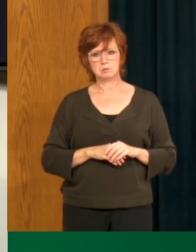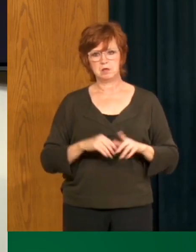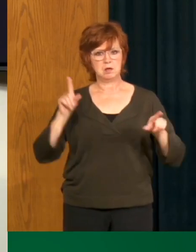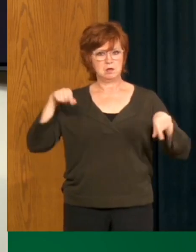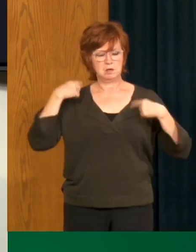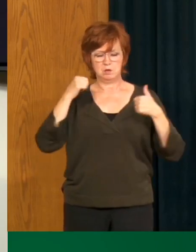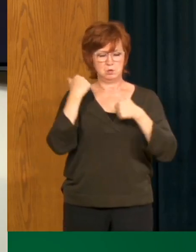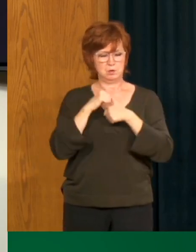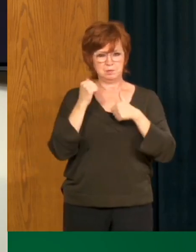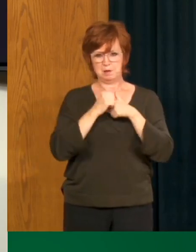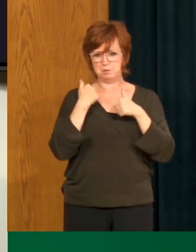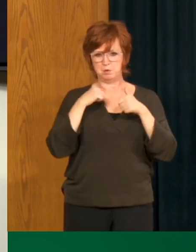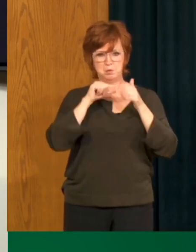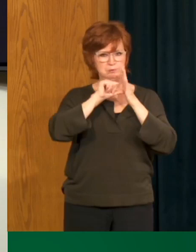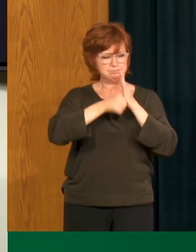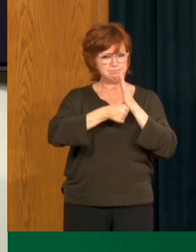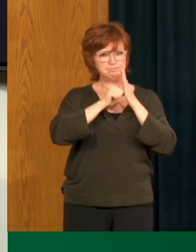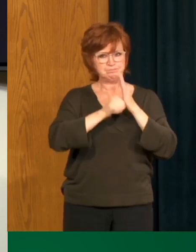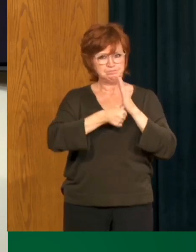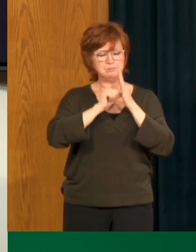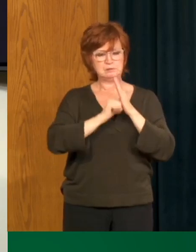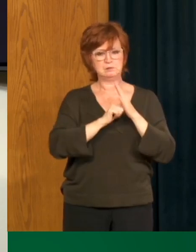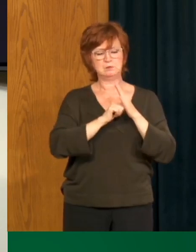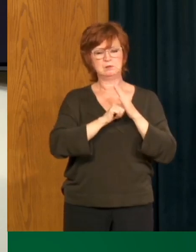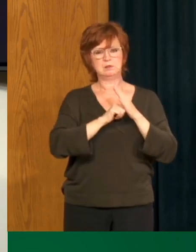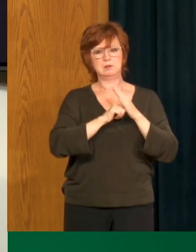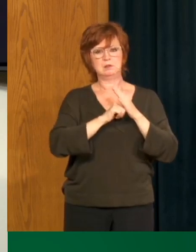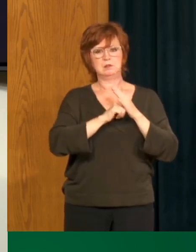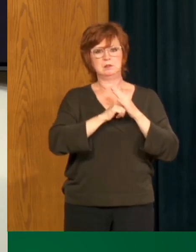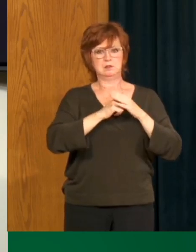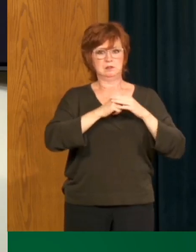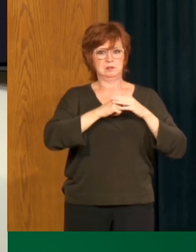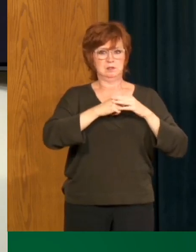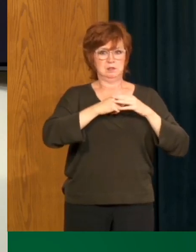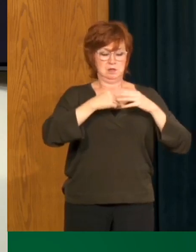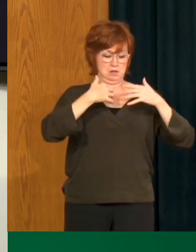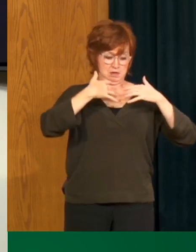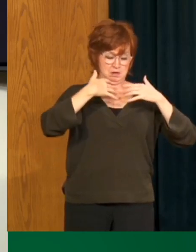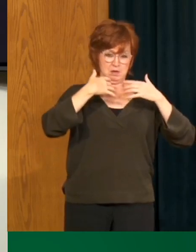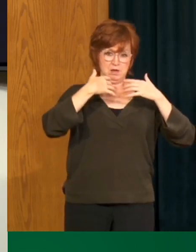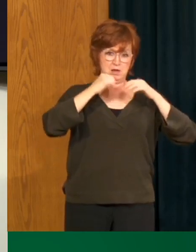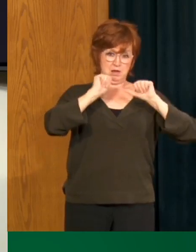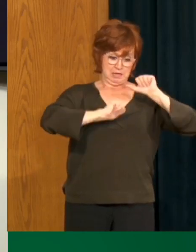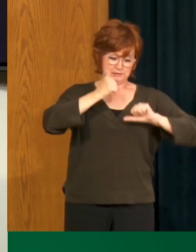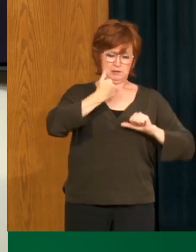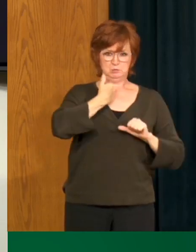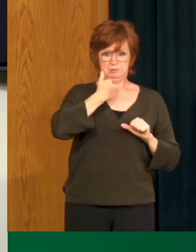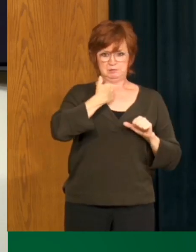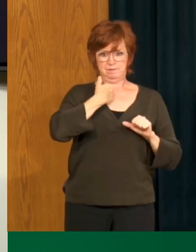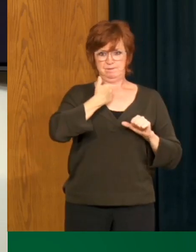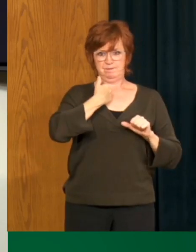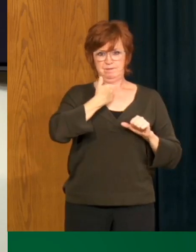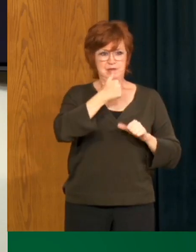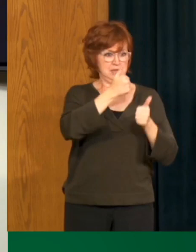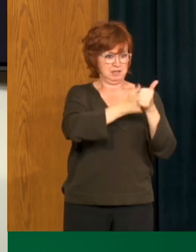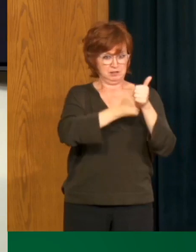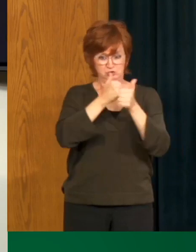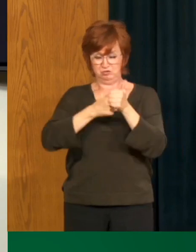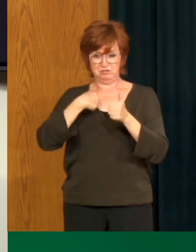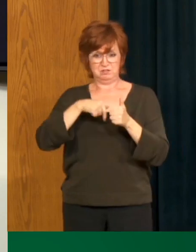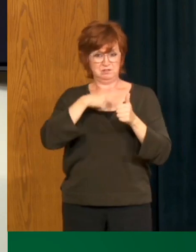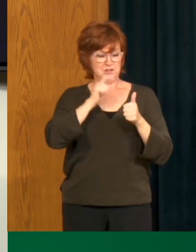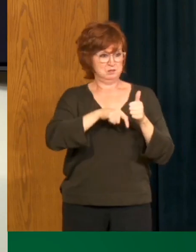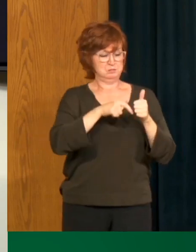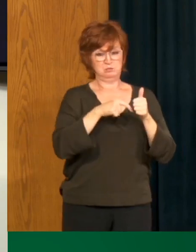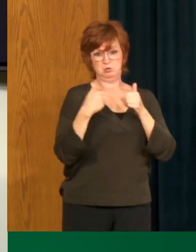that, our new normal is not just keeping our physical distance and keeping our contacts low in terms